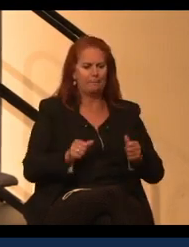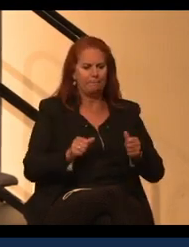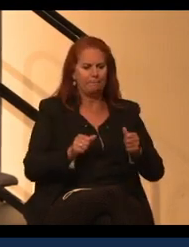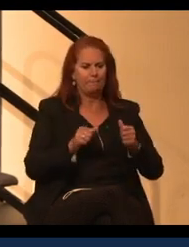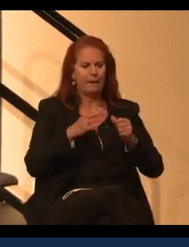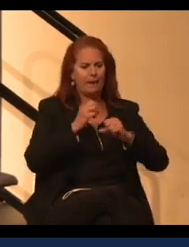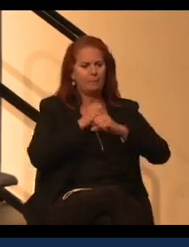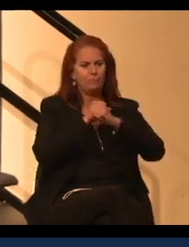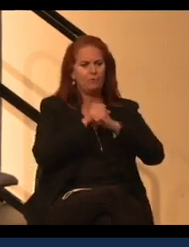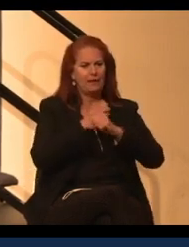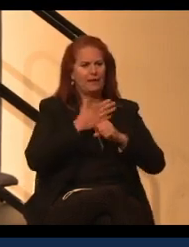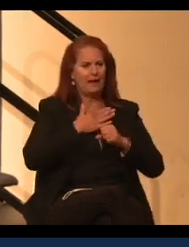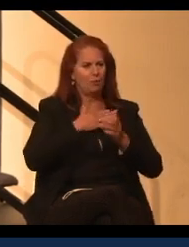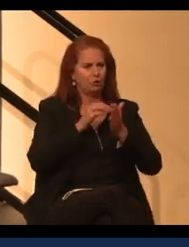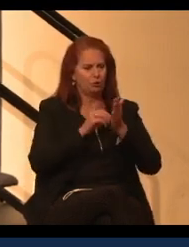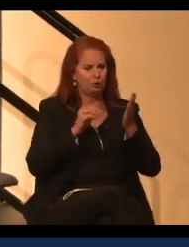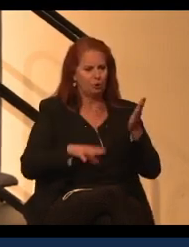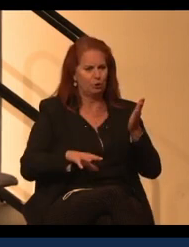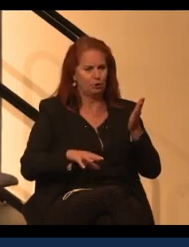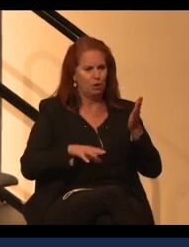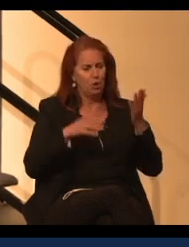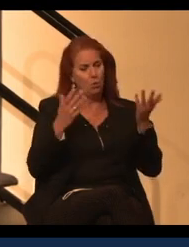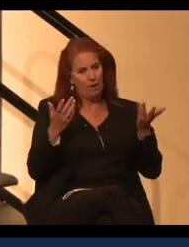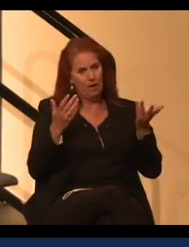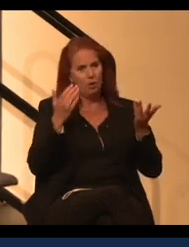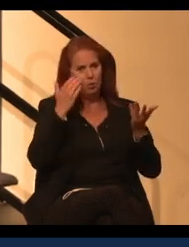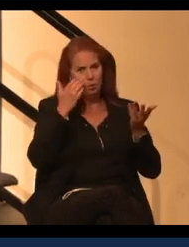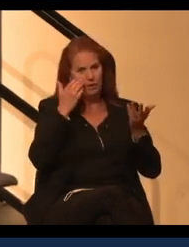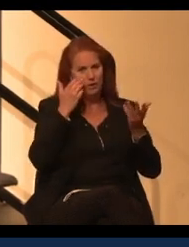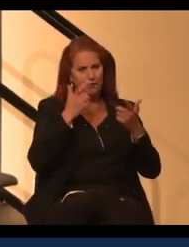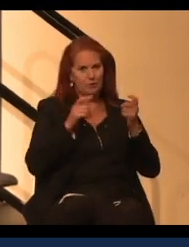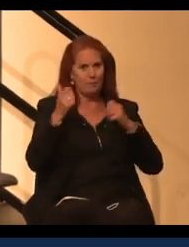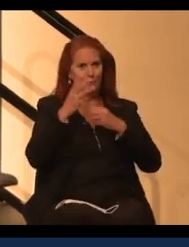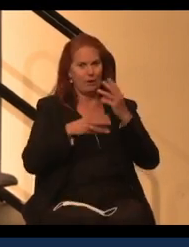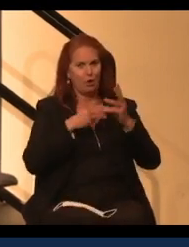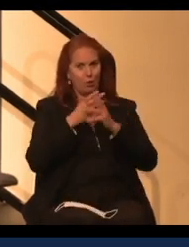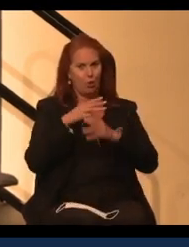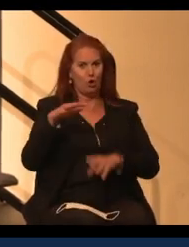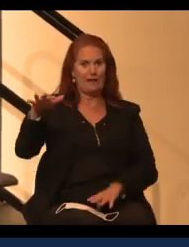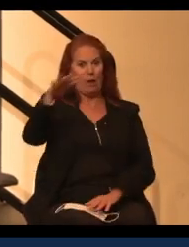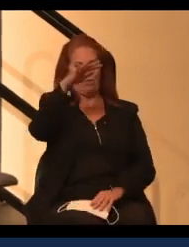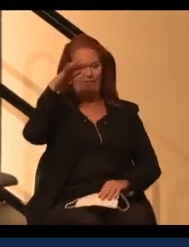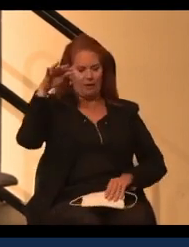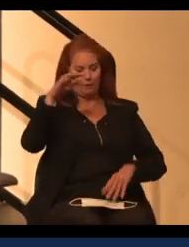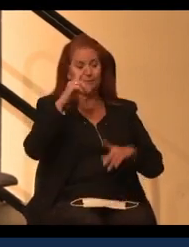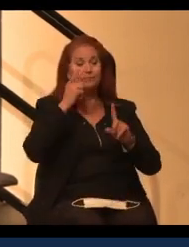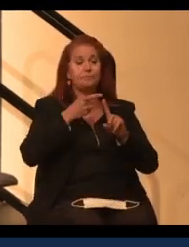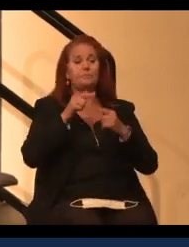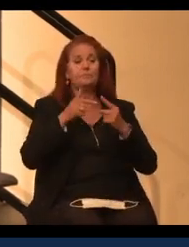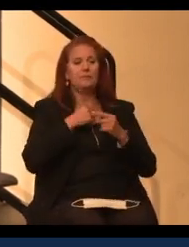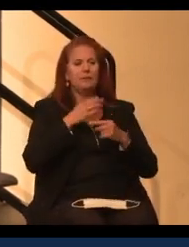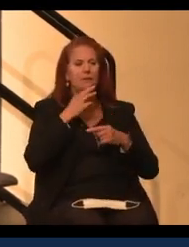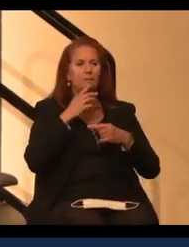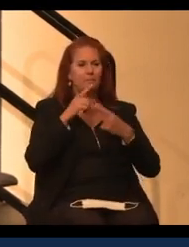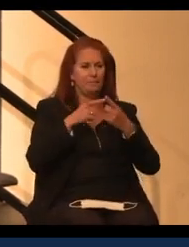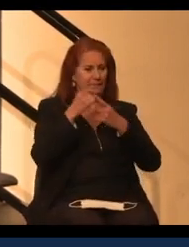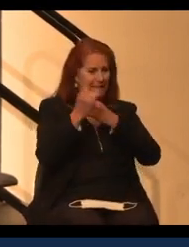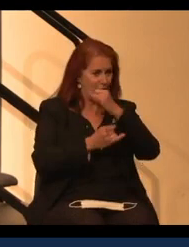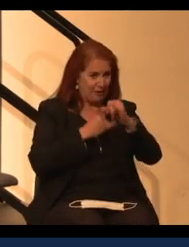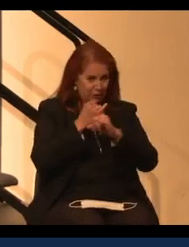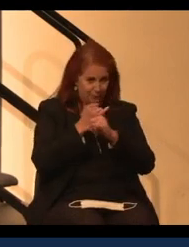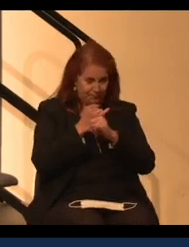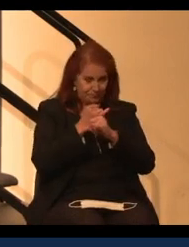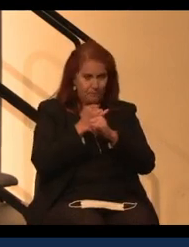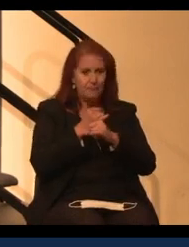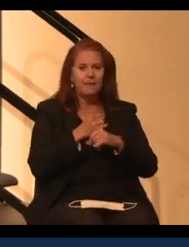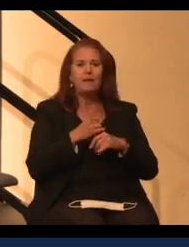and protect our students. Well, we know that there's a bigger world, bigger things are happening, and I think especially when we talk about internationals,